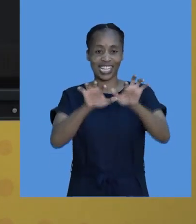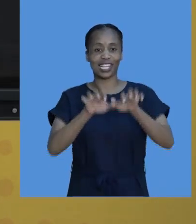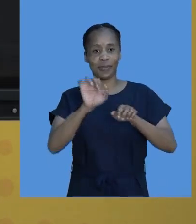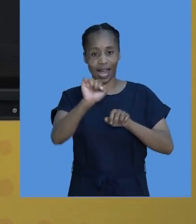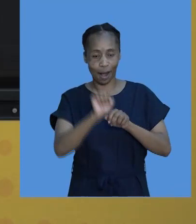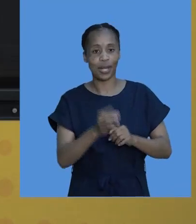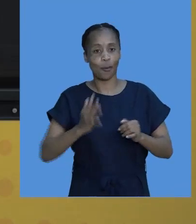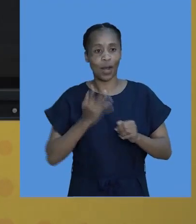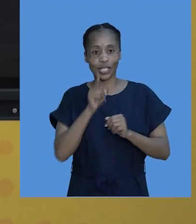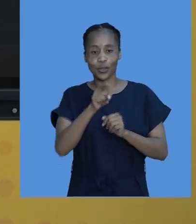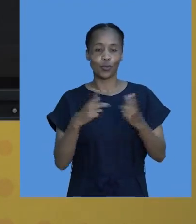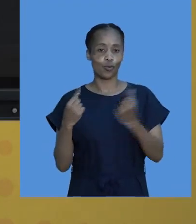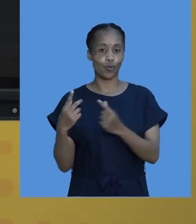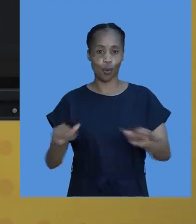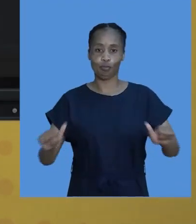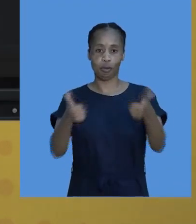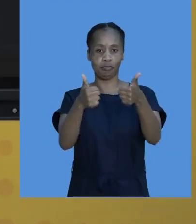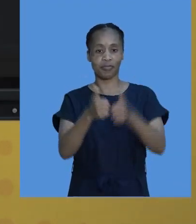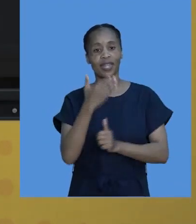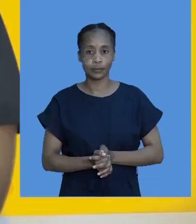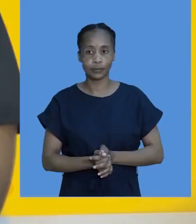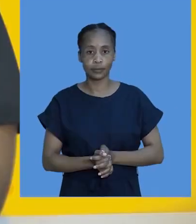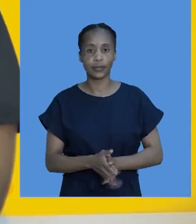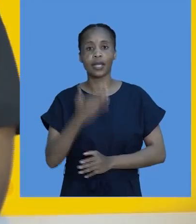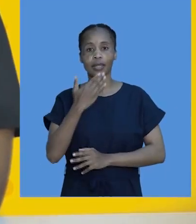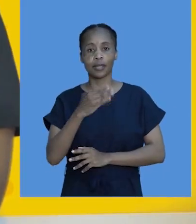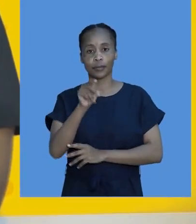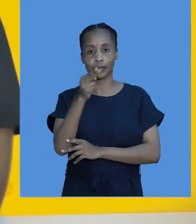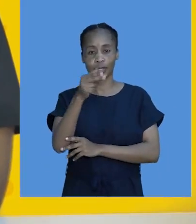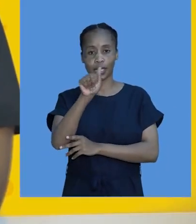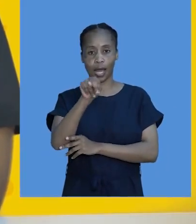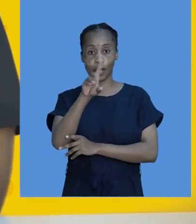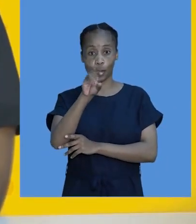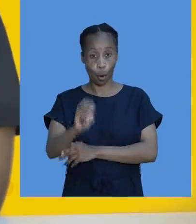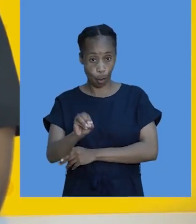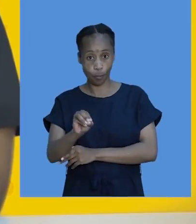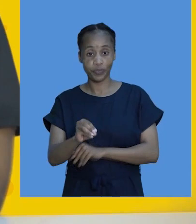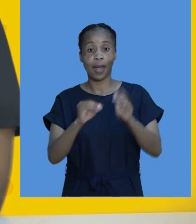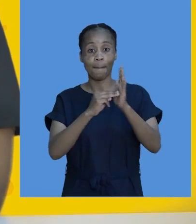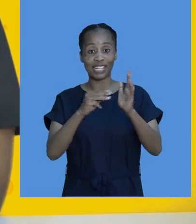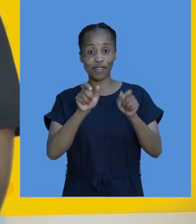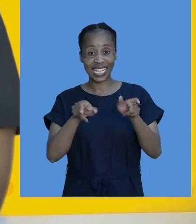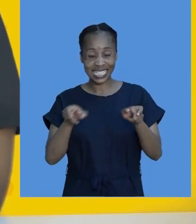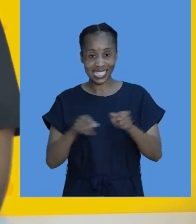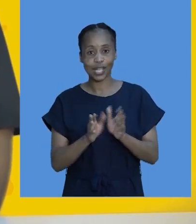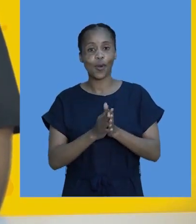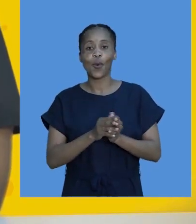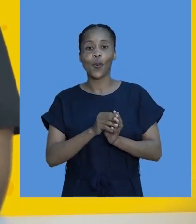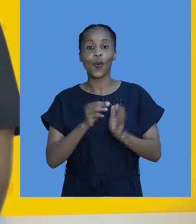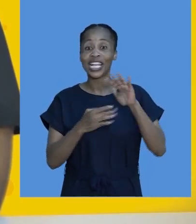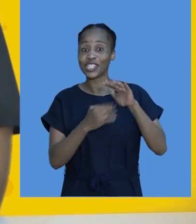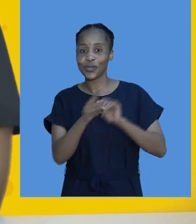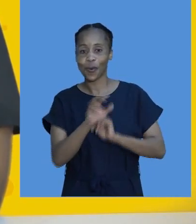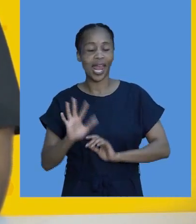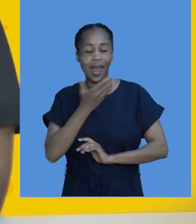best of your abilities. Over to you, Luni. Thank you, Tando. Matrix, we're wishing you everything of the best for